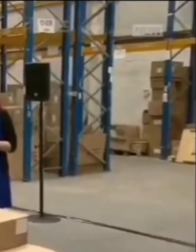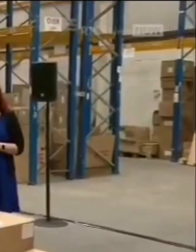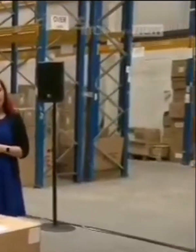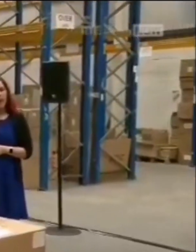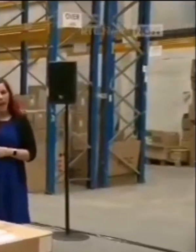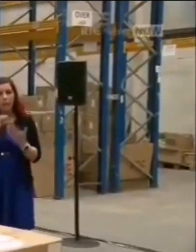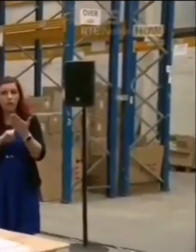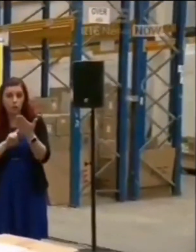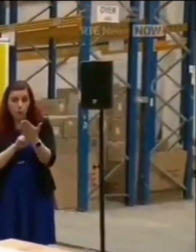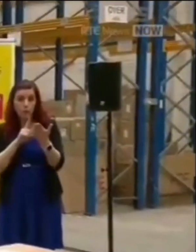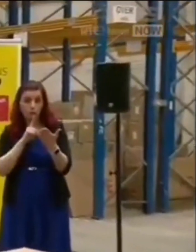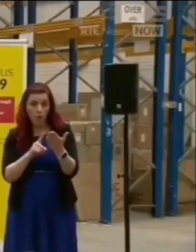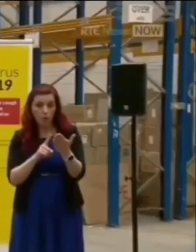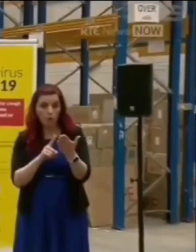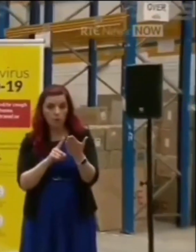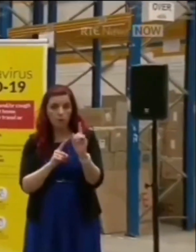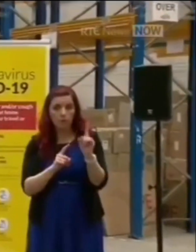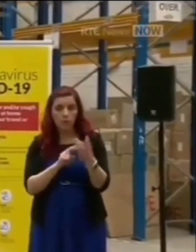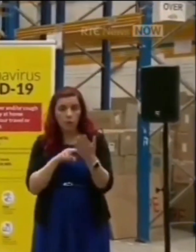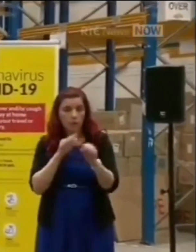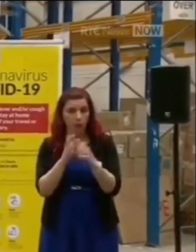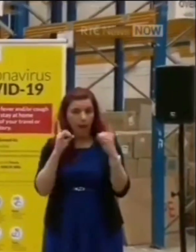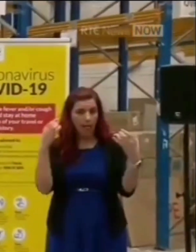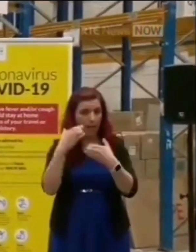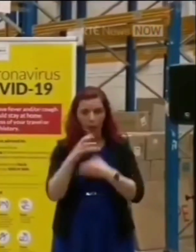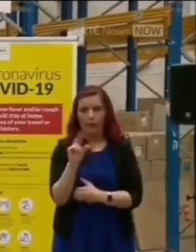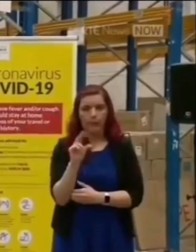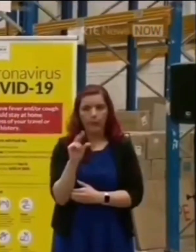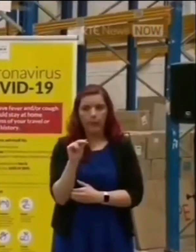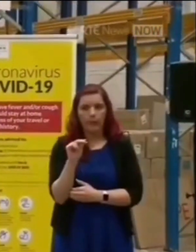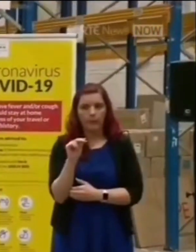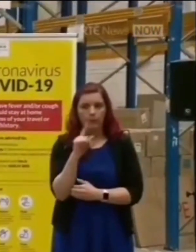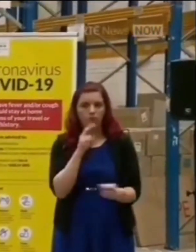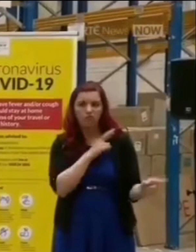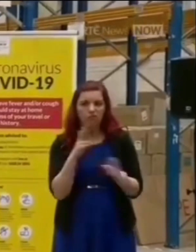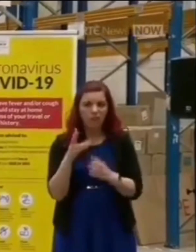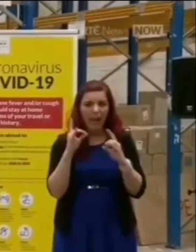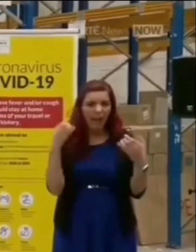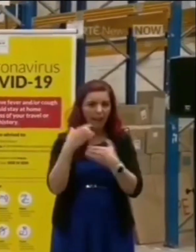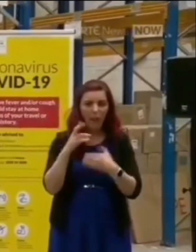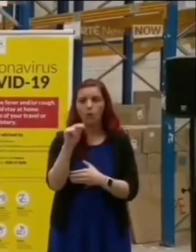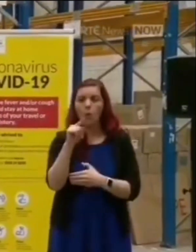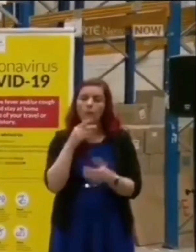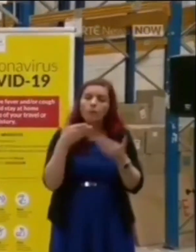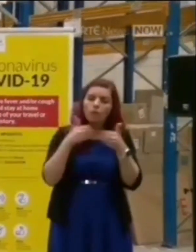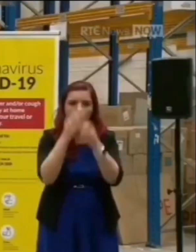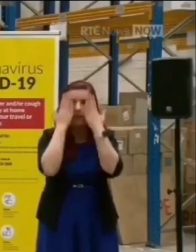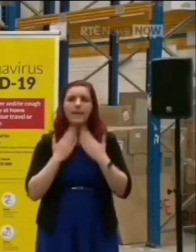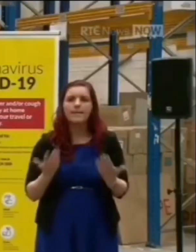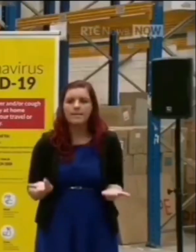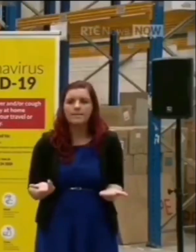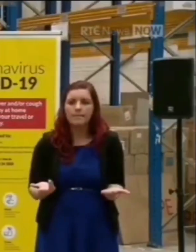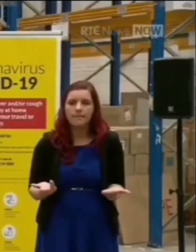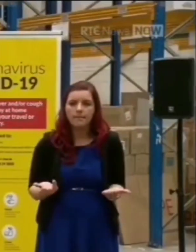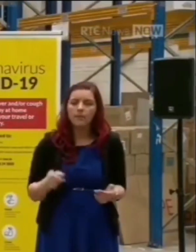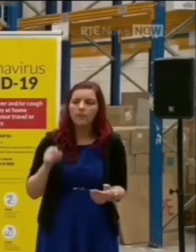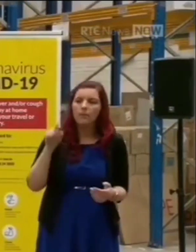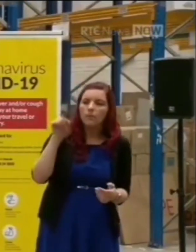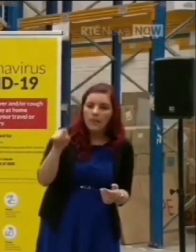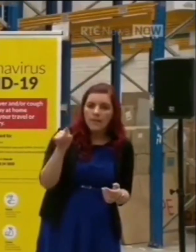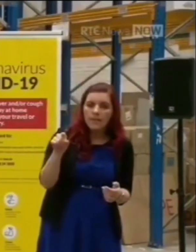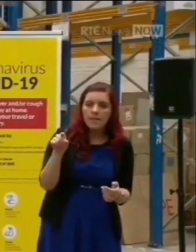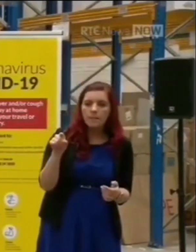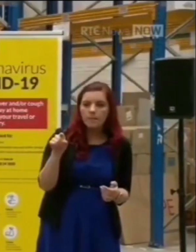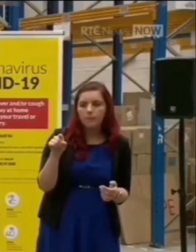wouldn't use it for healthcare, for routine health, for general use in healthcare nor in general terms. So these masks